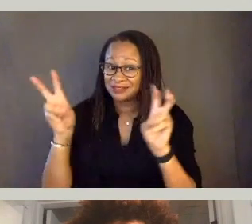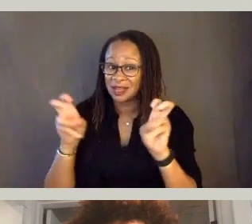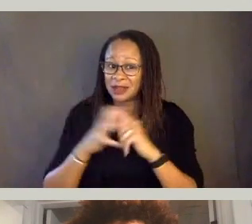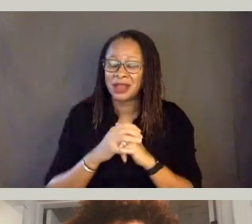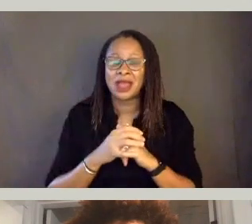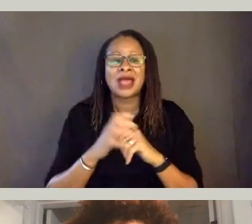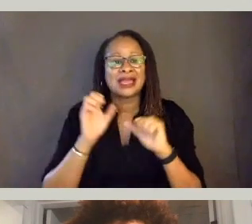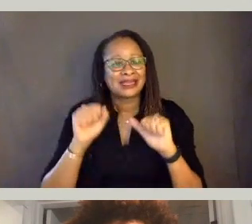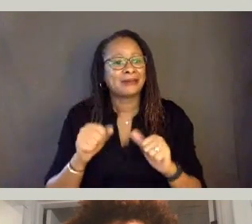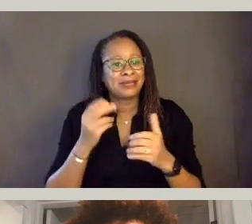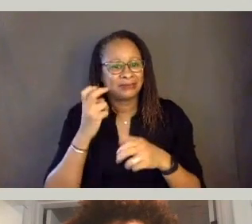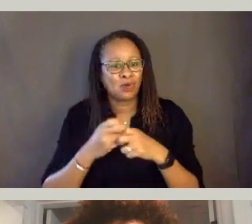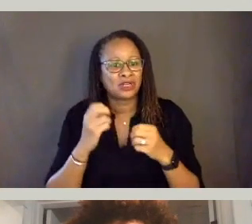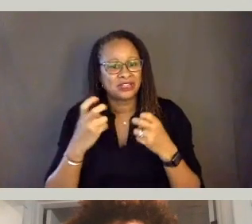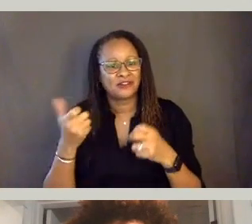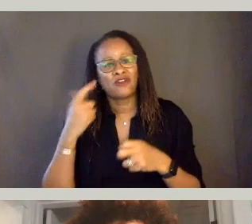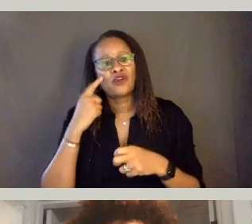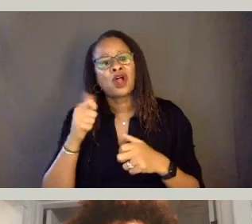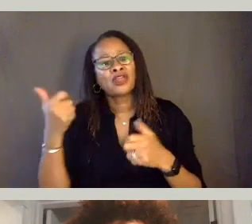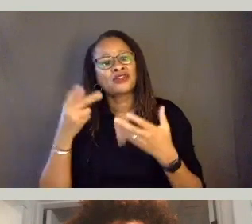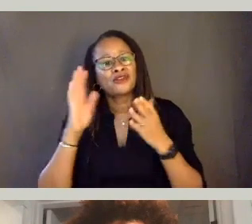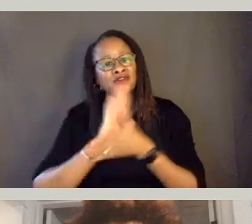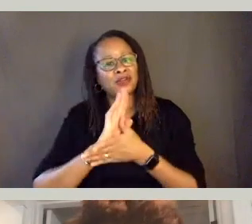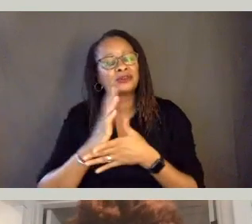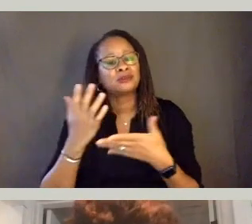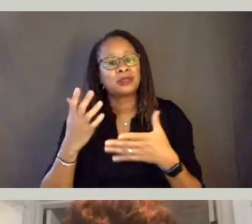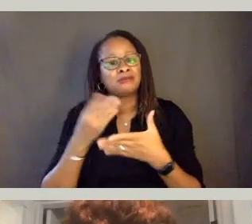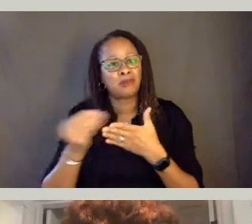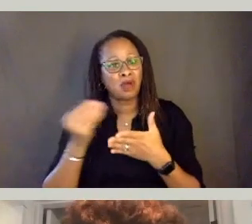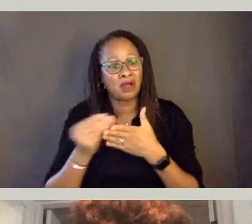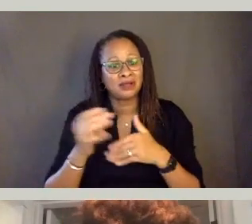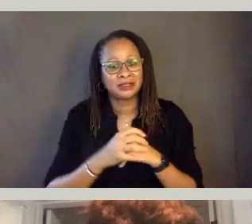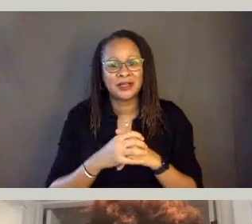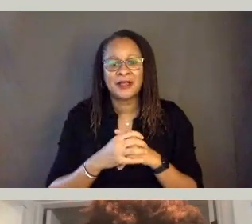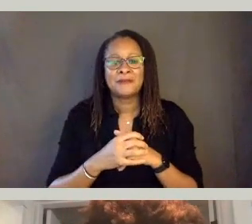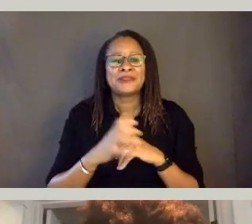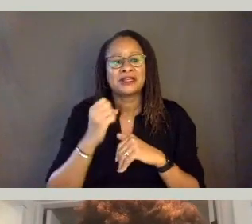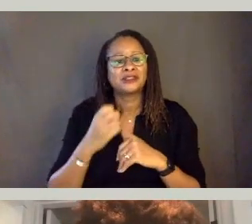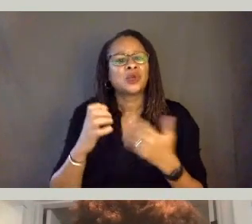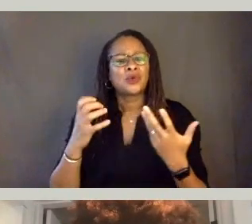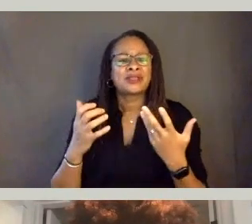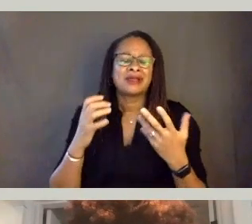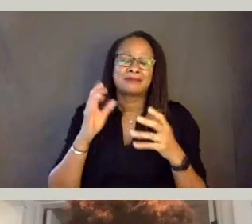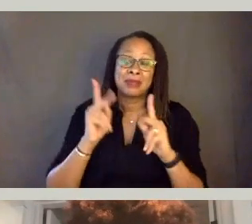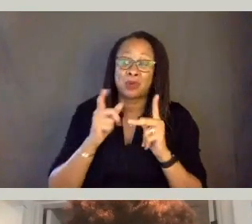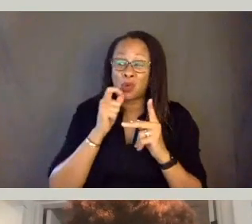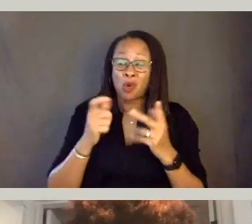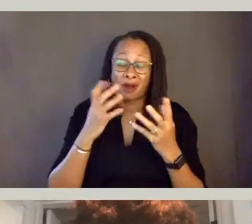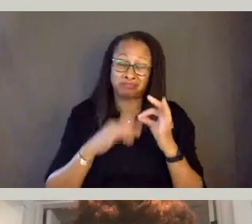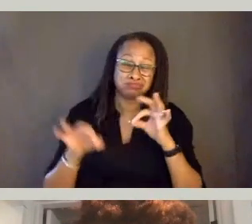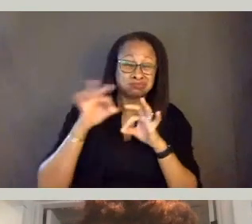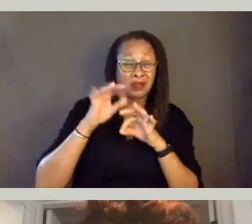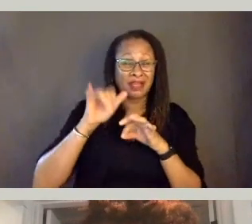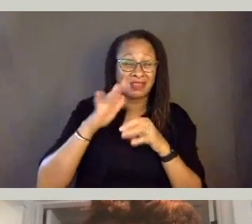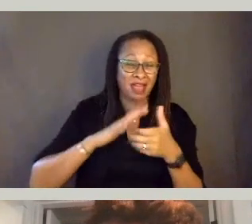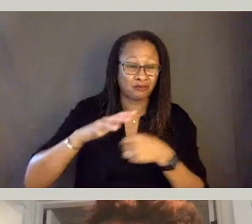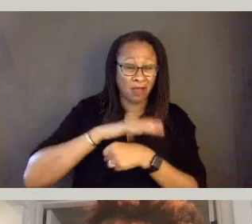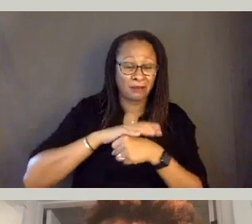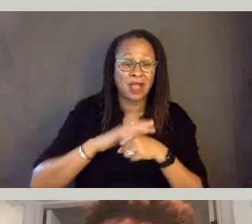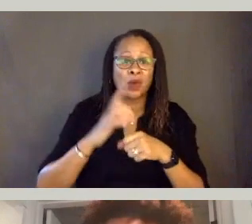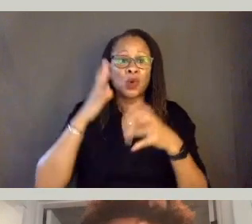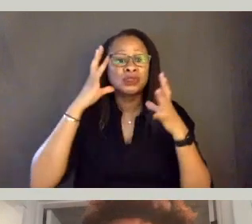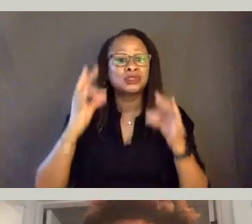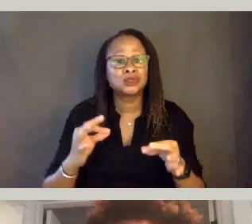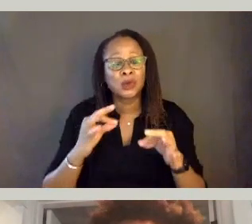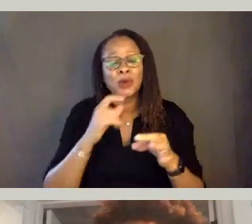other films to be bought and or reinforce a certain class of exclusive makers who are anointed in that realm and or determine who